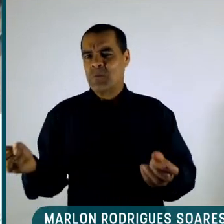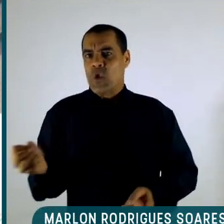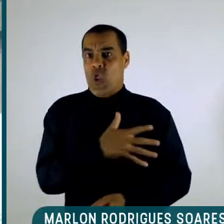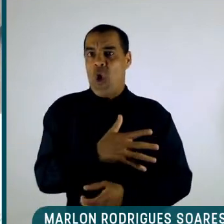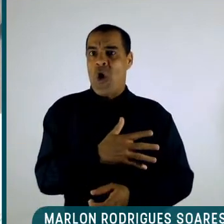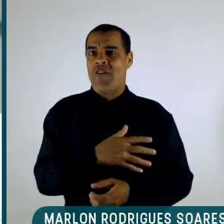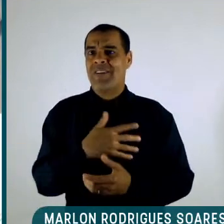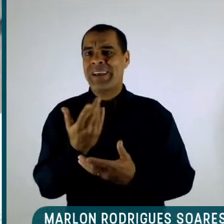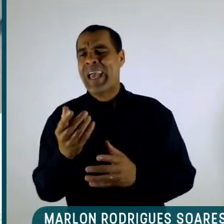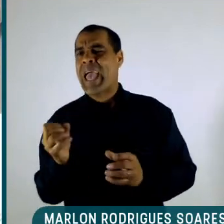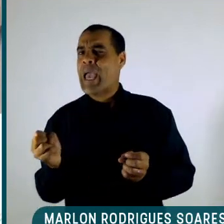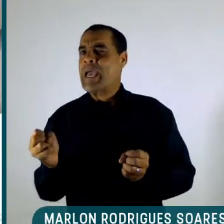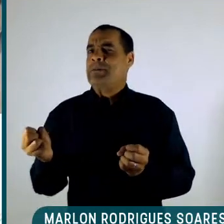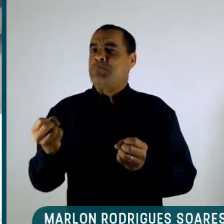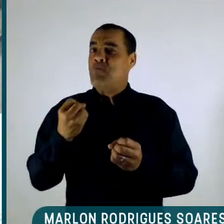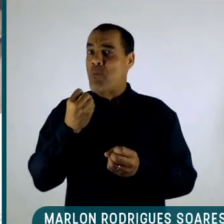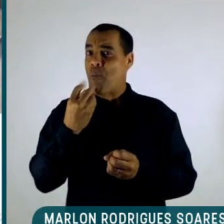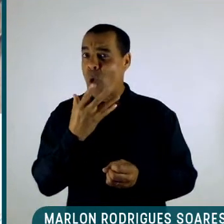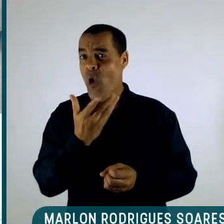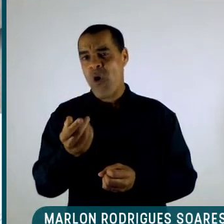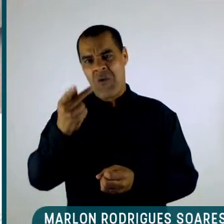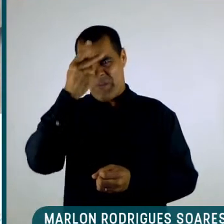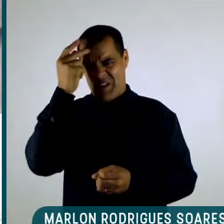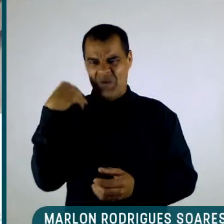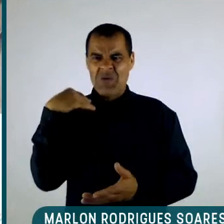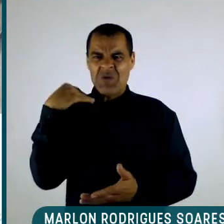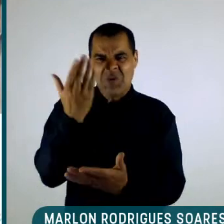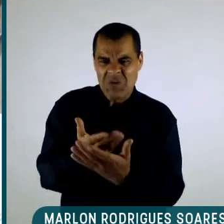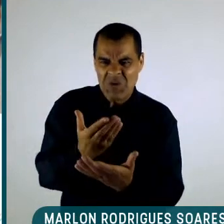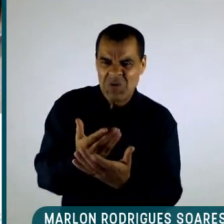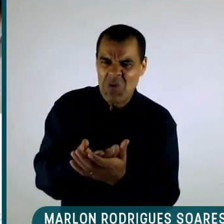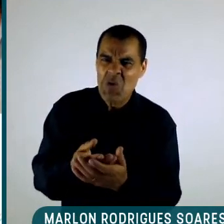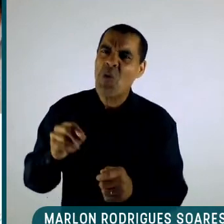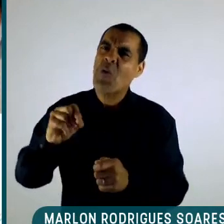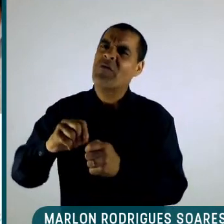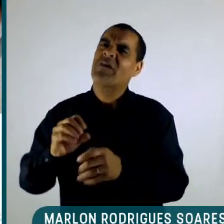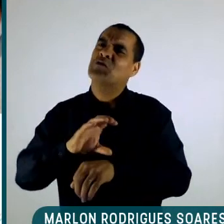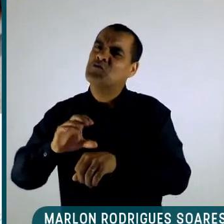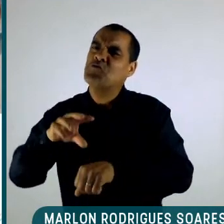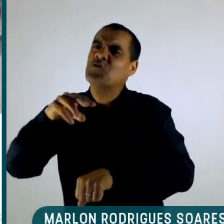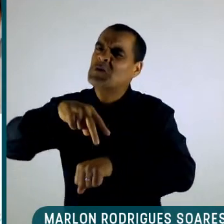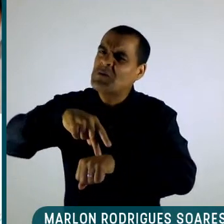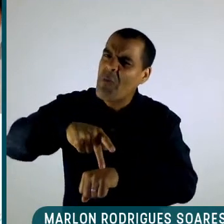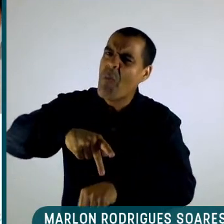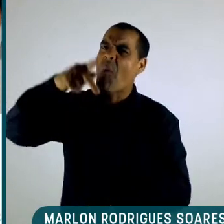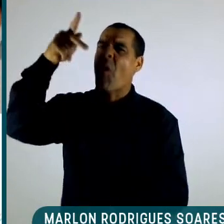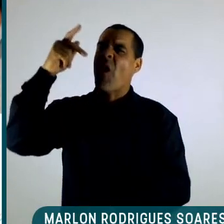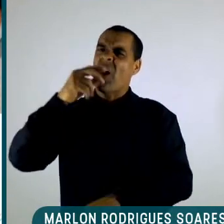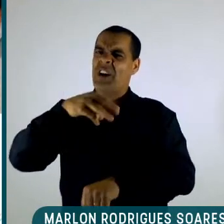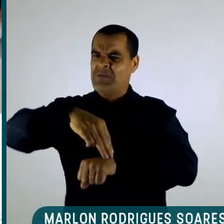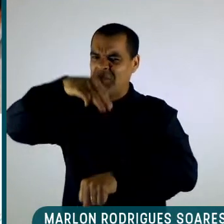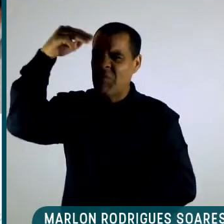is difficult. It is people who have education, people who are ready, people